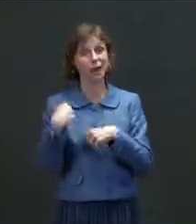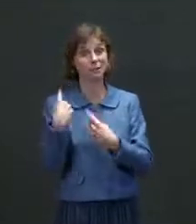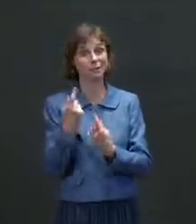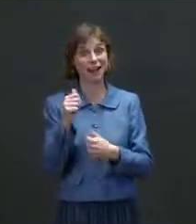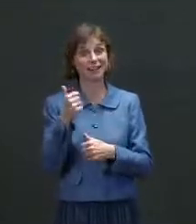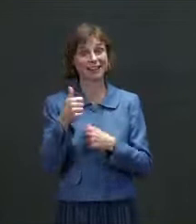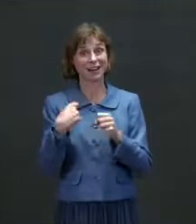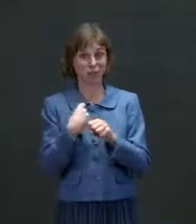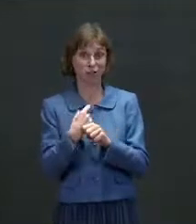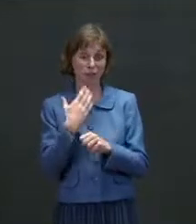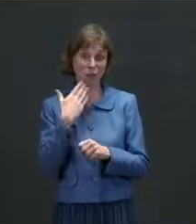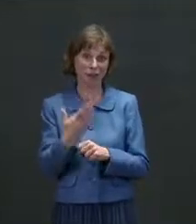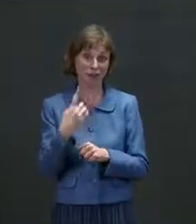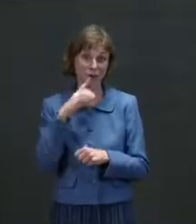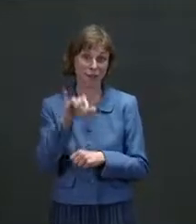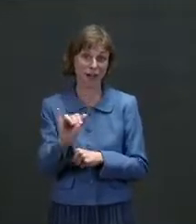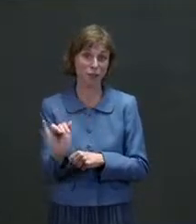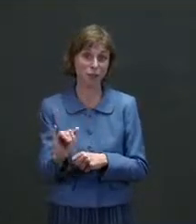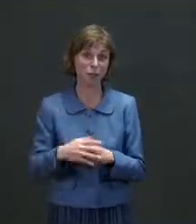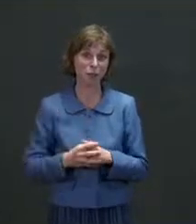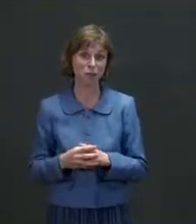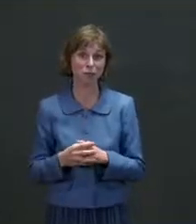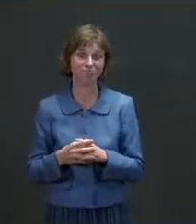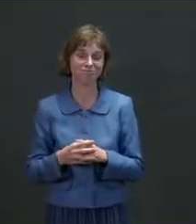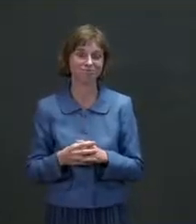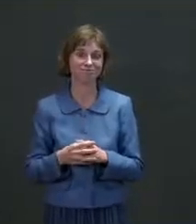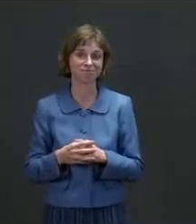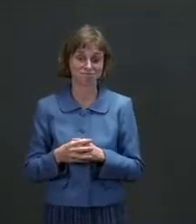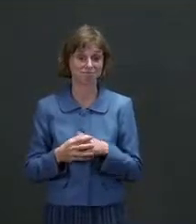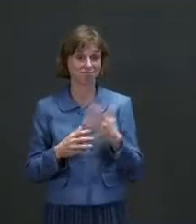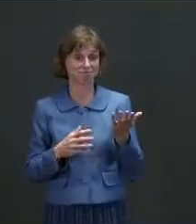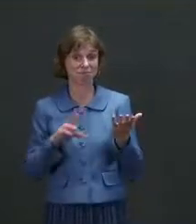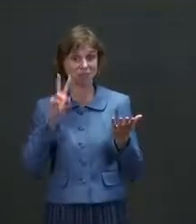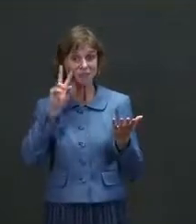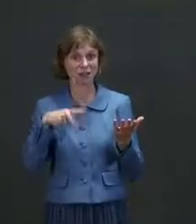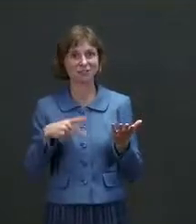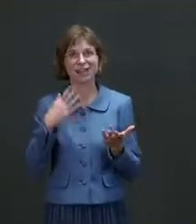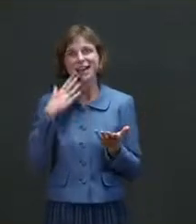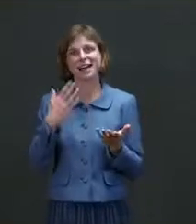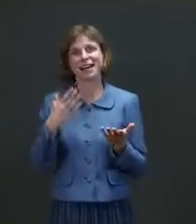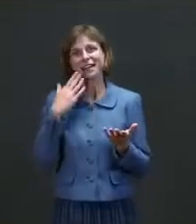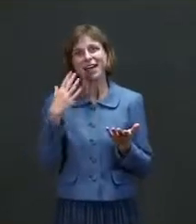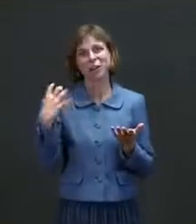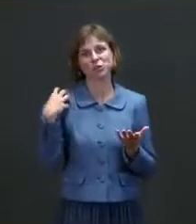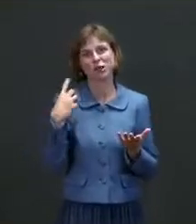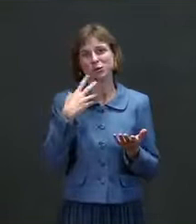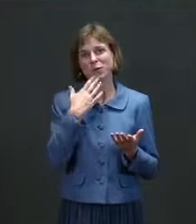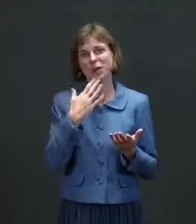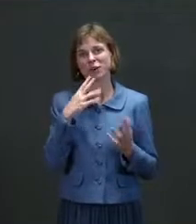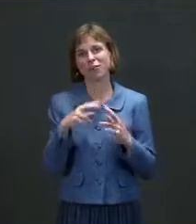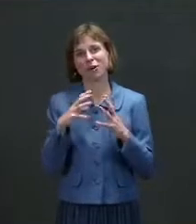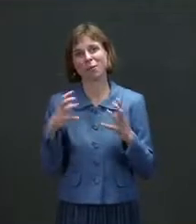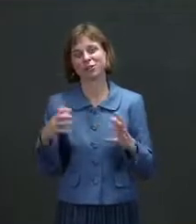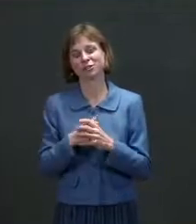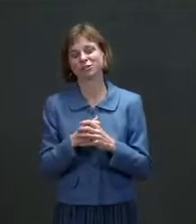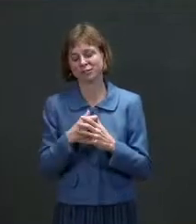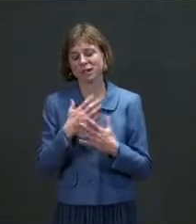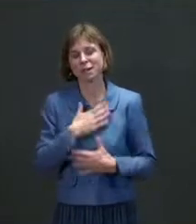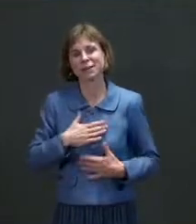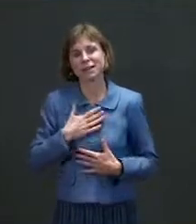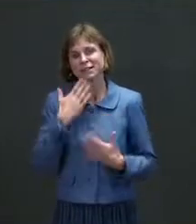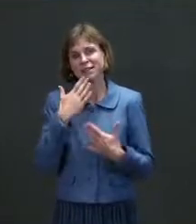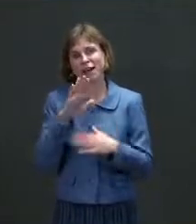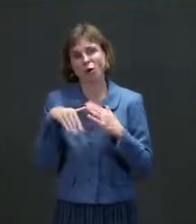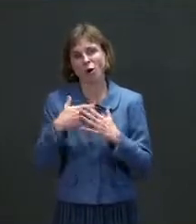years, so thank you for that as well. Madam Vice Yes, sir. President? Thank you, General. Thank you very much for all, and please thank all your troops for